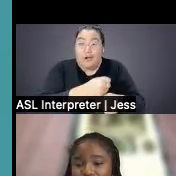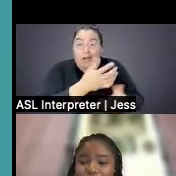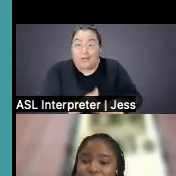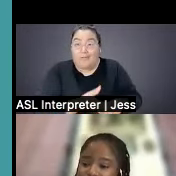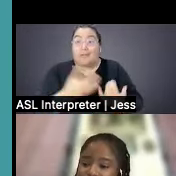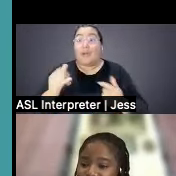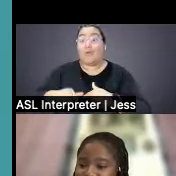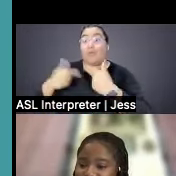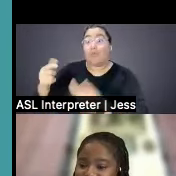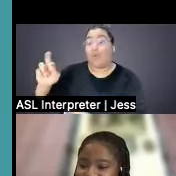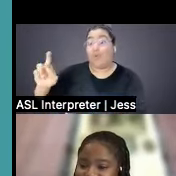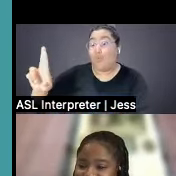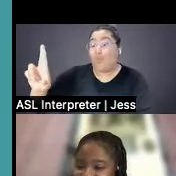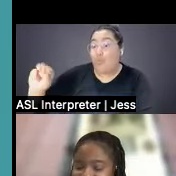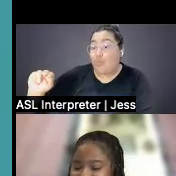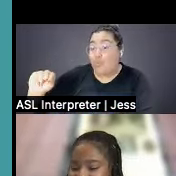Ramsha to get us started.